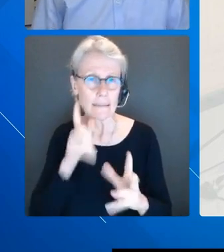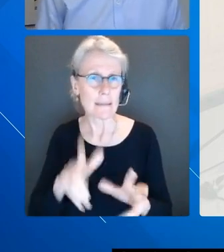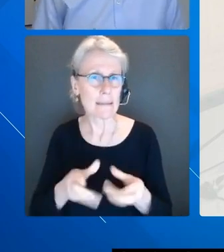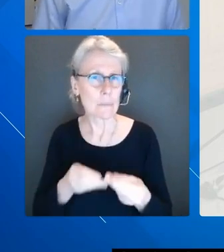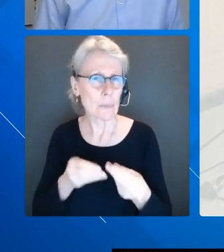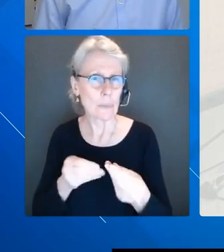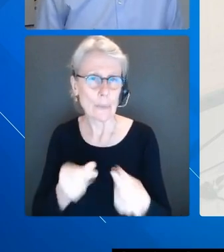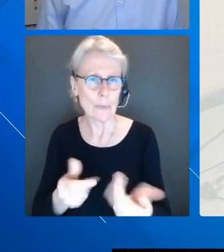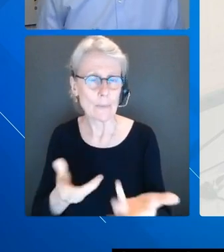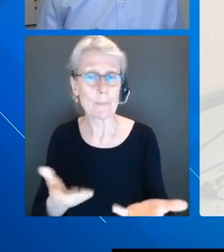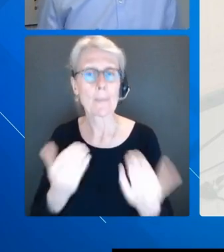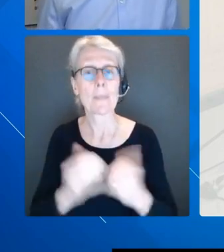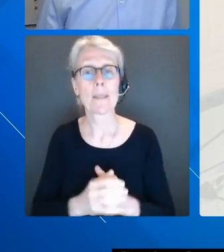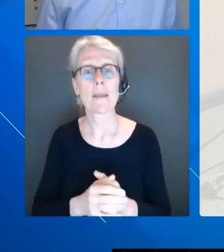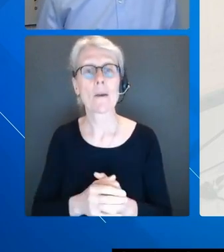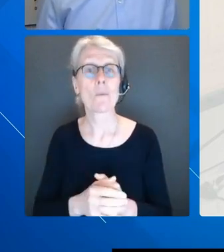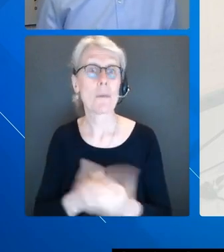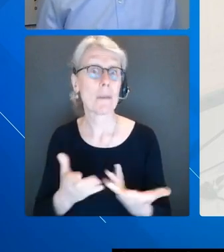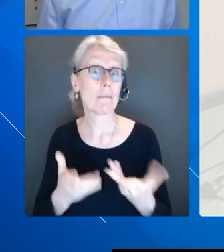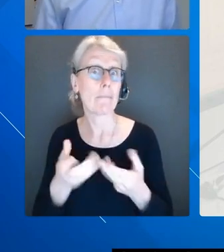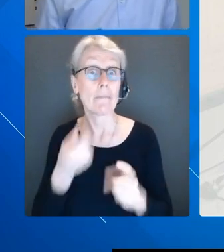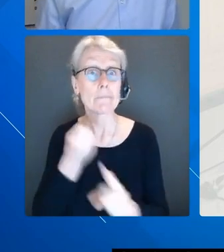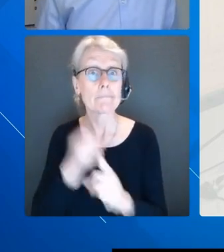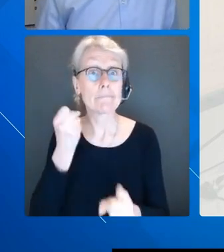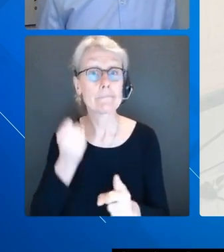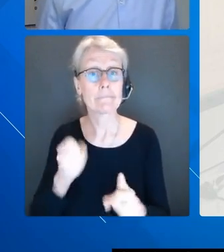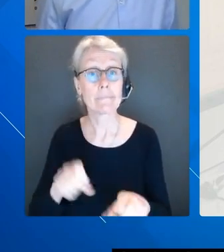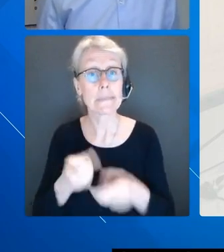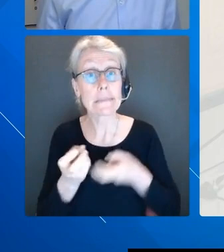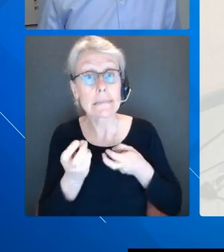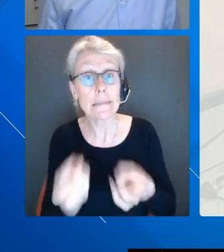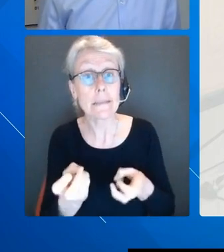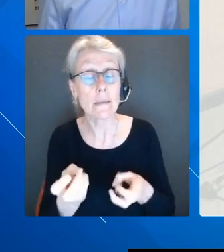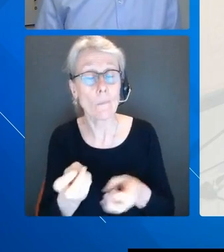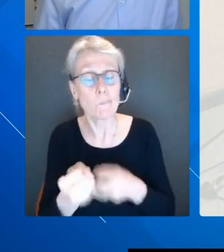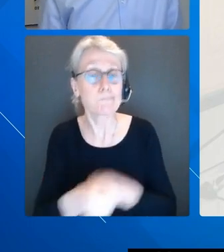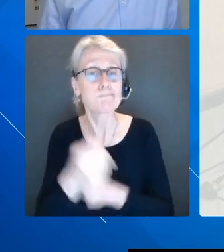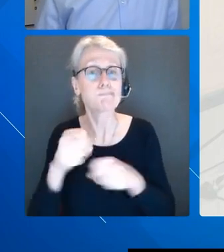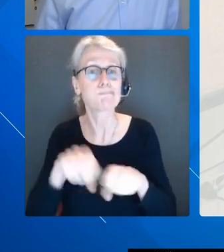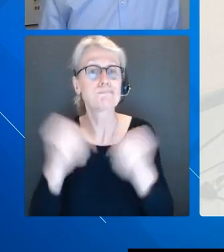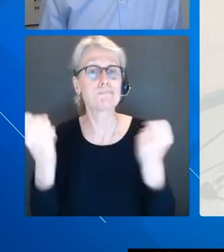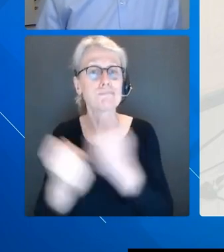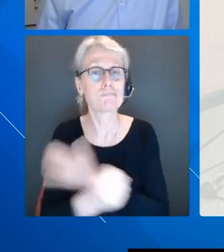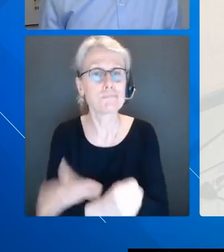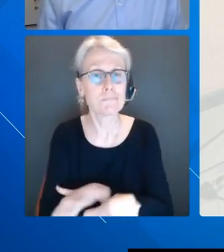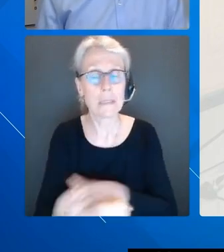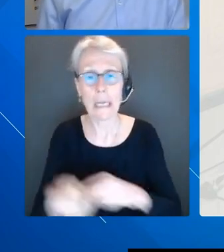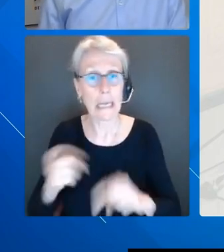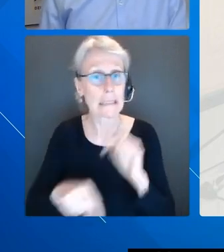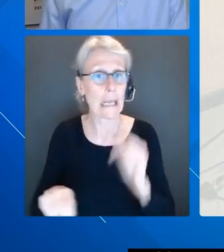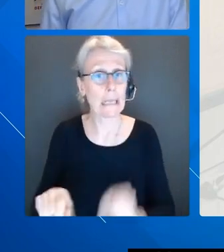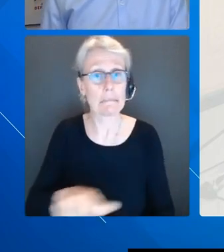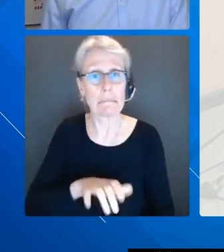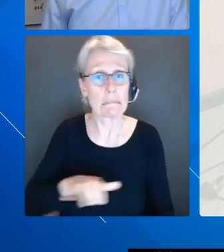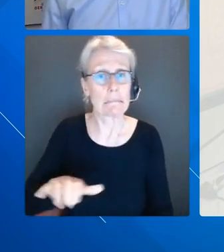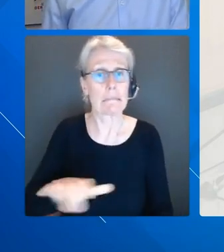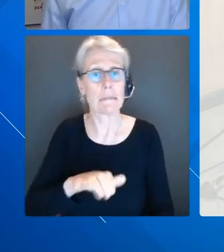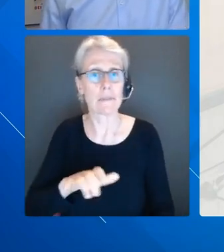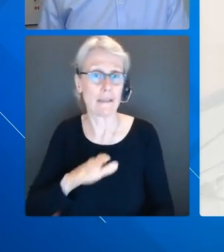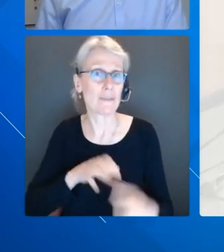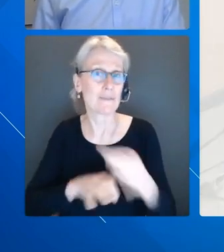simply, I broke my arm skiing and now I have to wear a cast, so I have a temporary disability for the next 6 weeks while it heals.